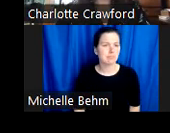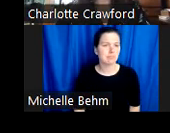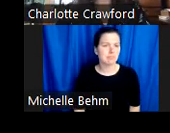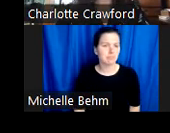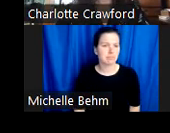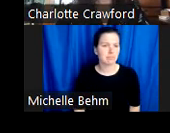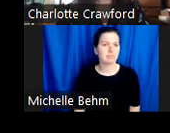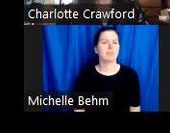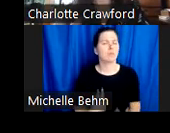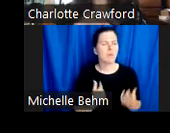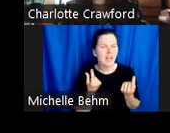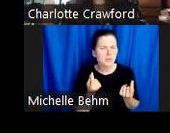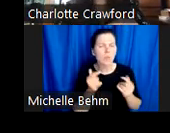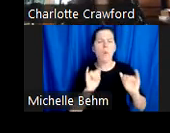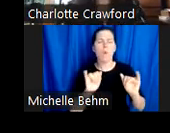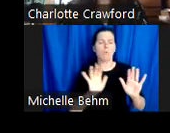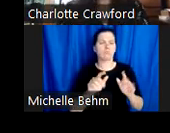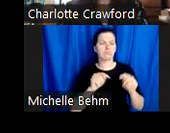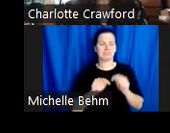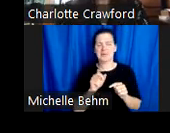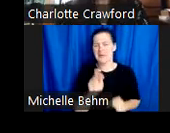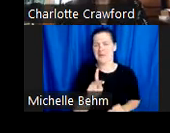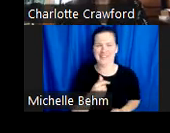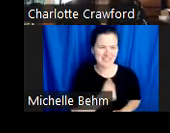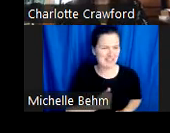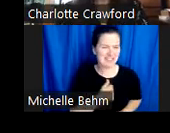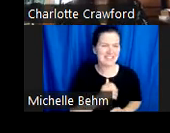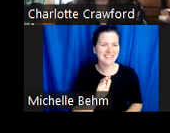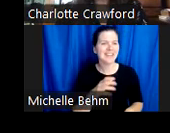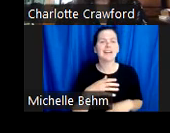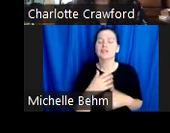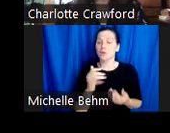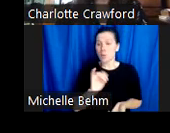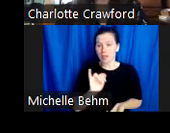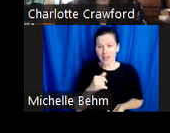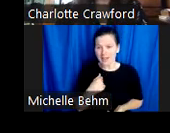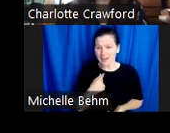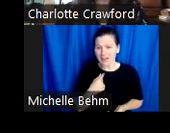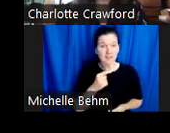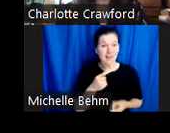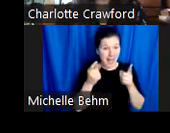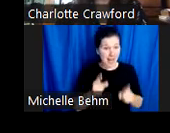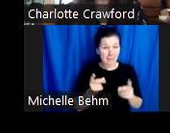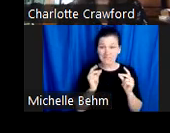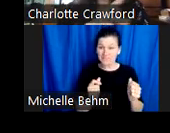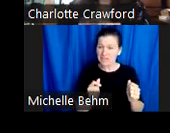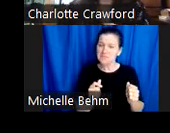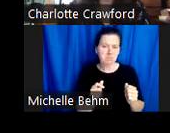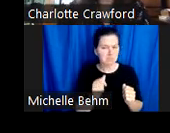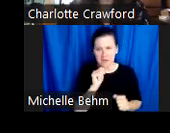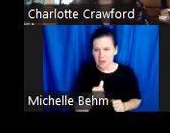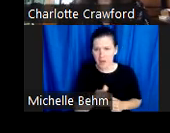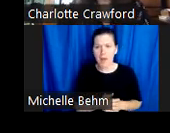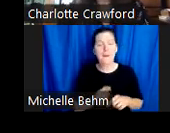Oh my goodness, what did I do? Oh, okay. Sorry. So like I said, it doesn't happen quickly, but they usually start off with